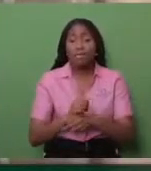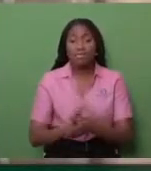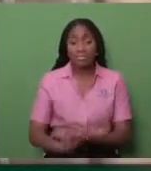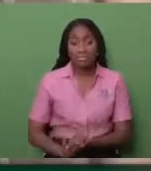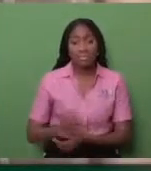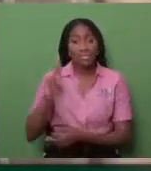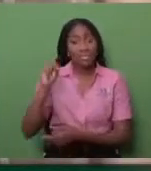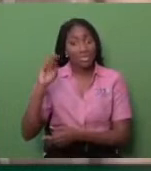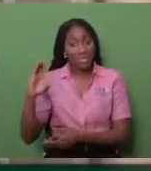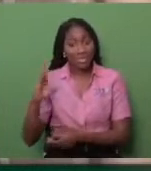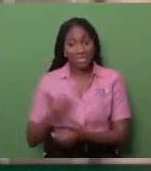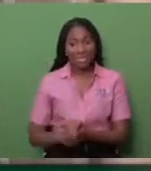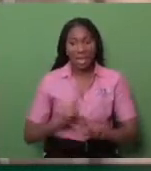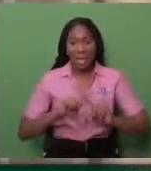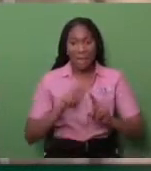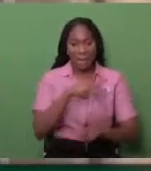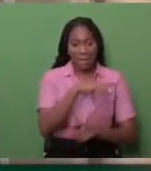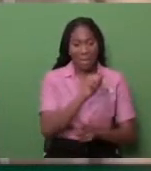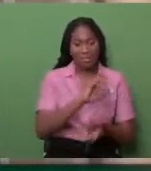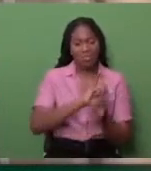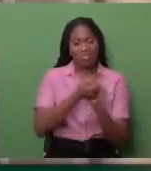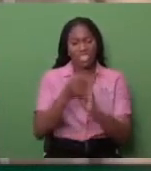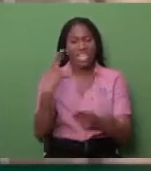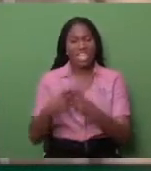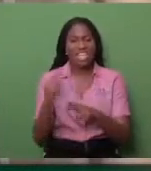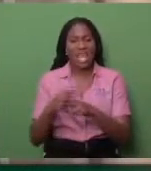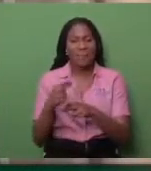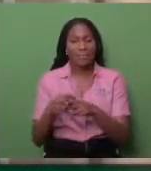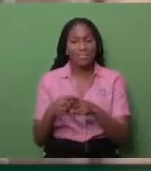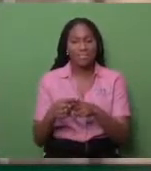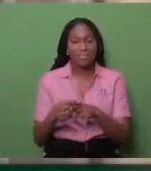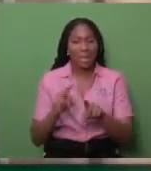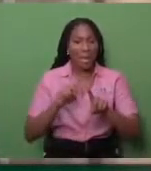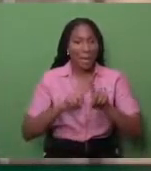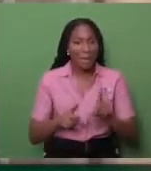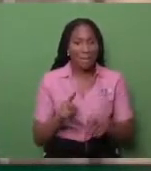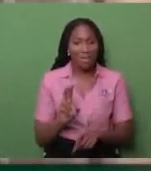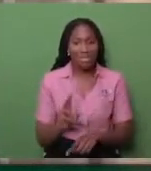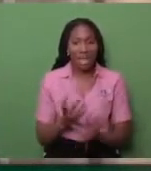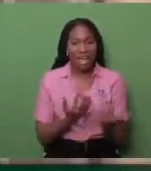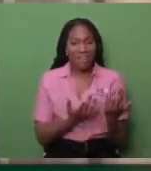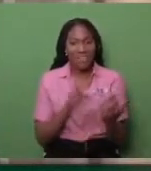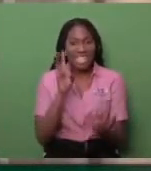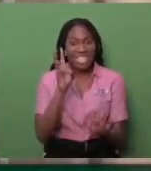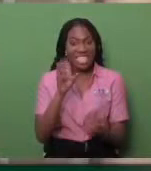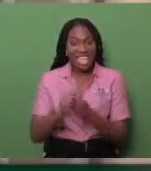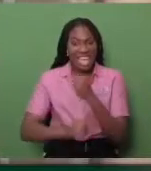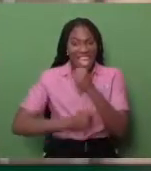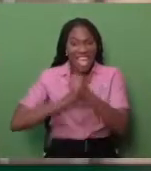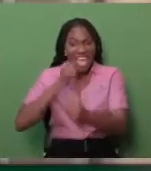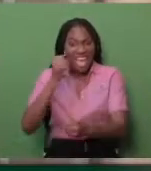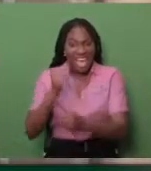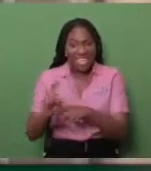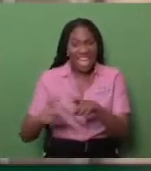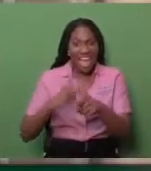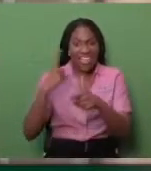took them 6 years to change the name. 6 years to change the name to